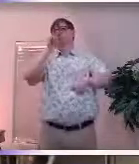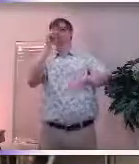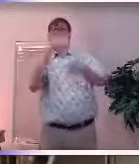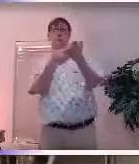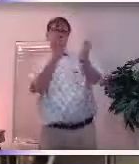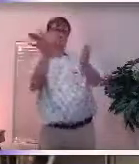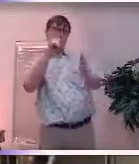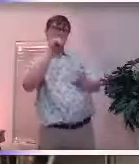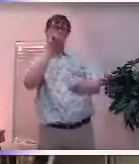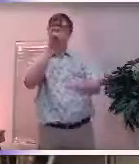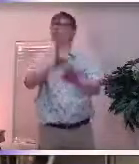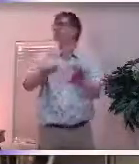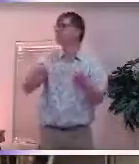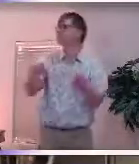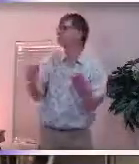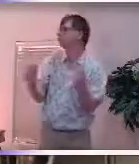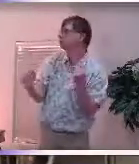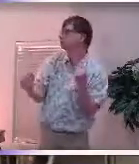these are estimates,